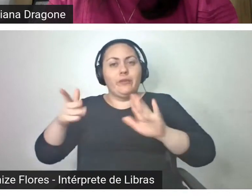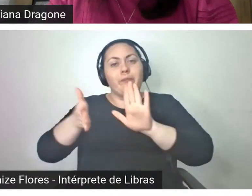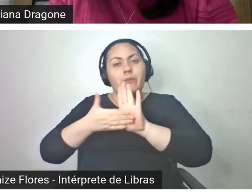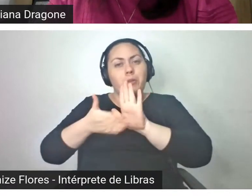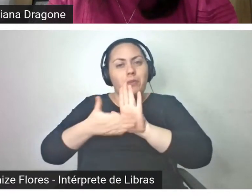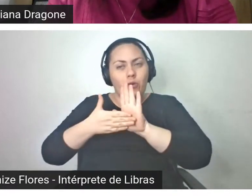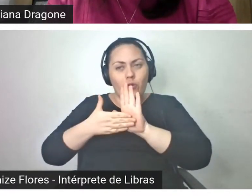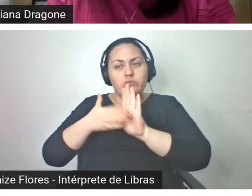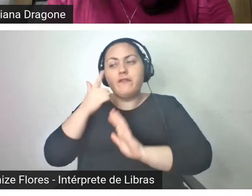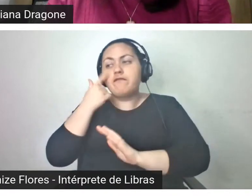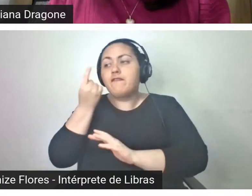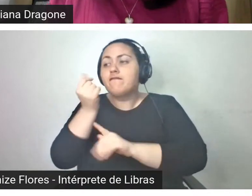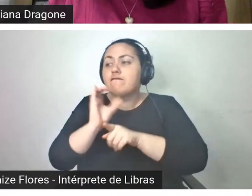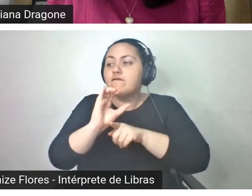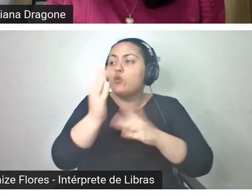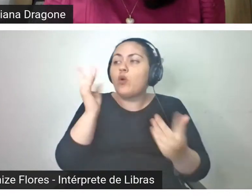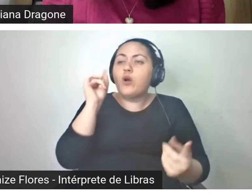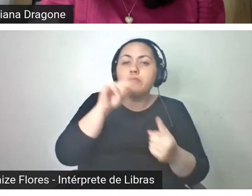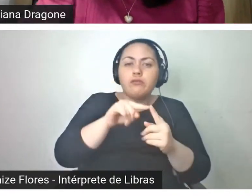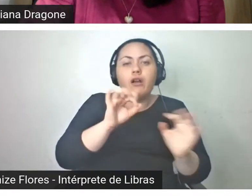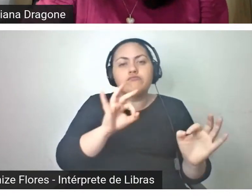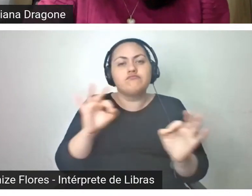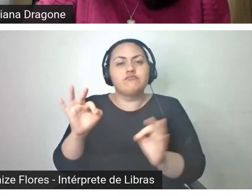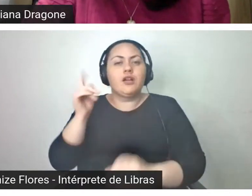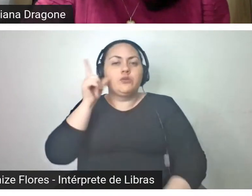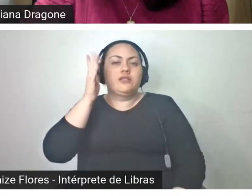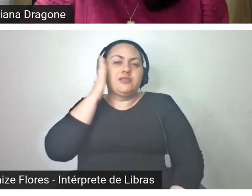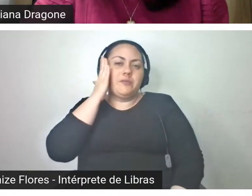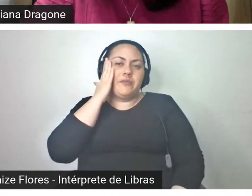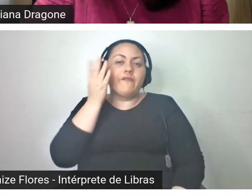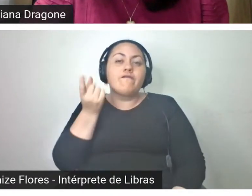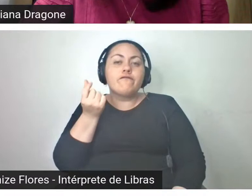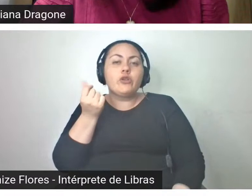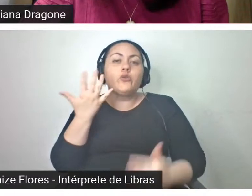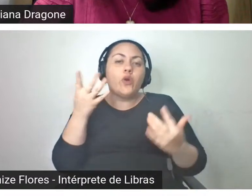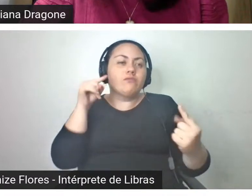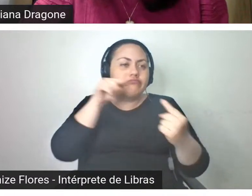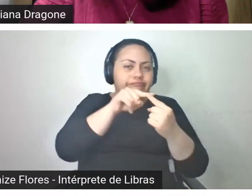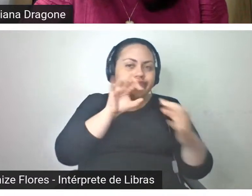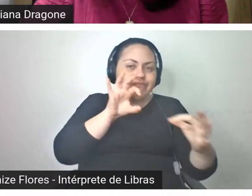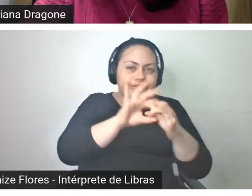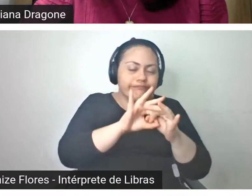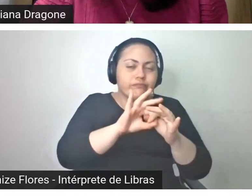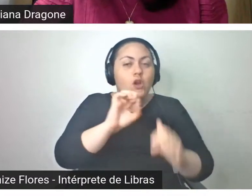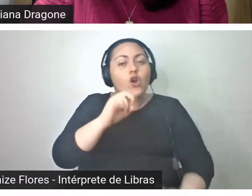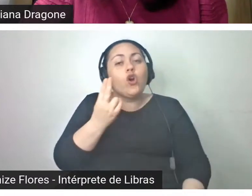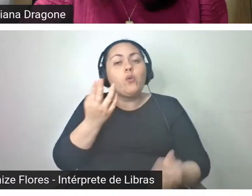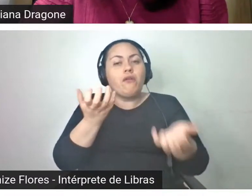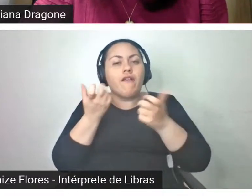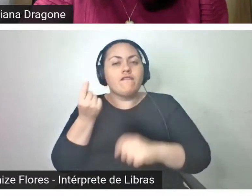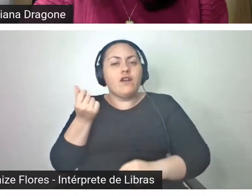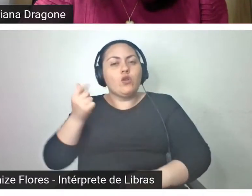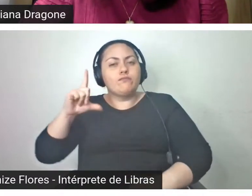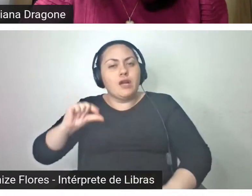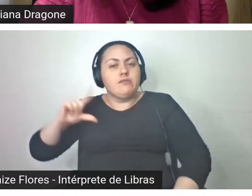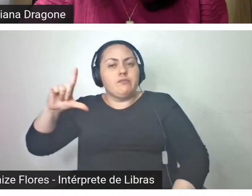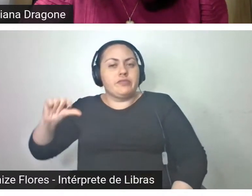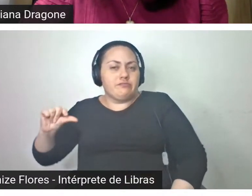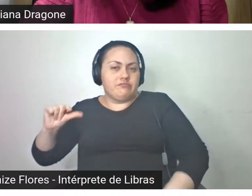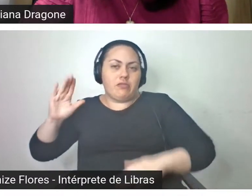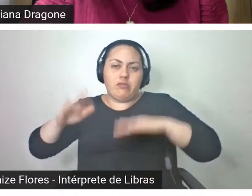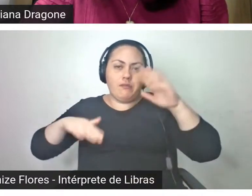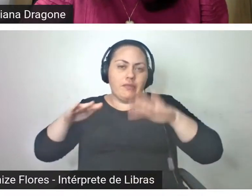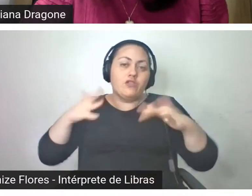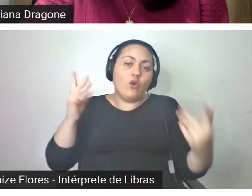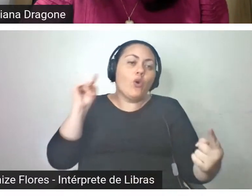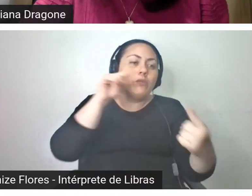gastar para poder tomar uma decisão informada, se vão querer gastar isso, a quantidade para atingir o método X, ou se vão diminuir as metas,